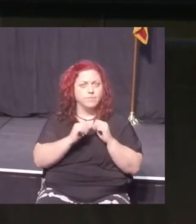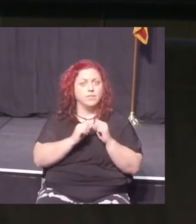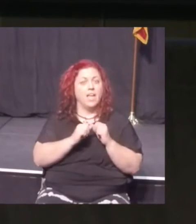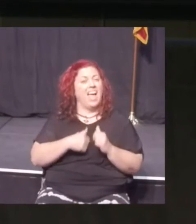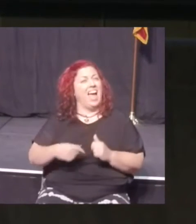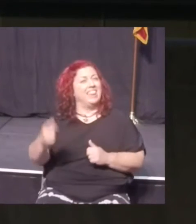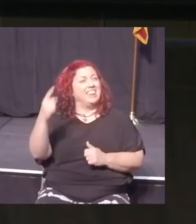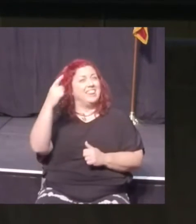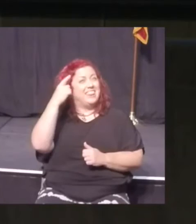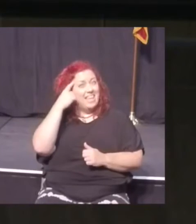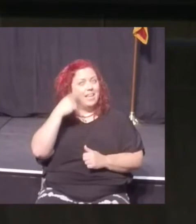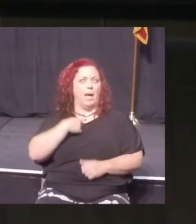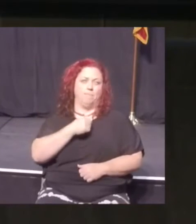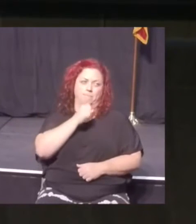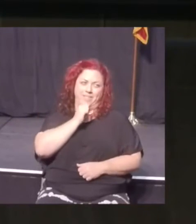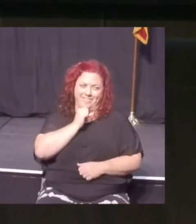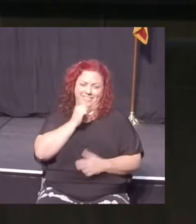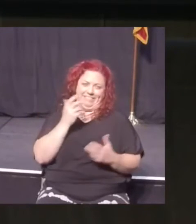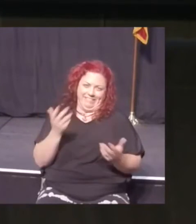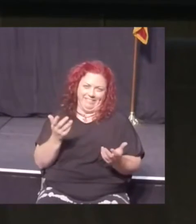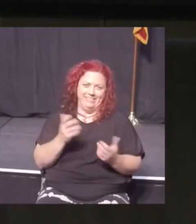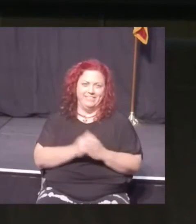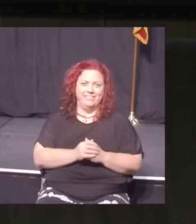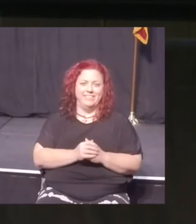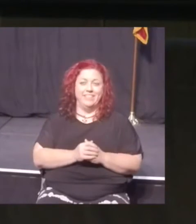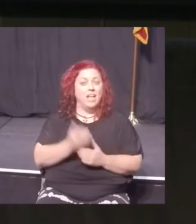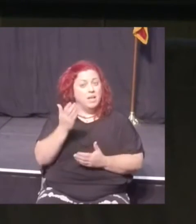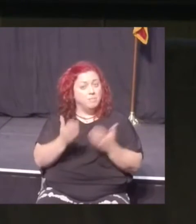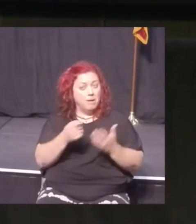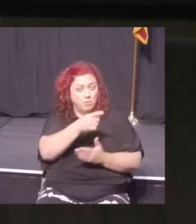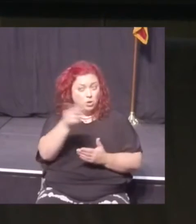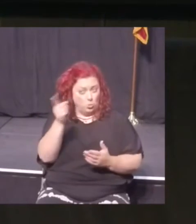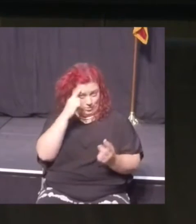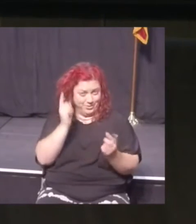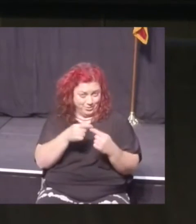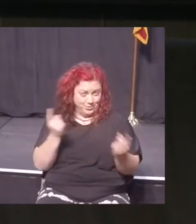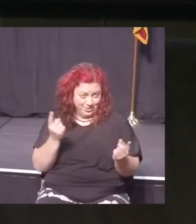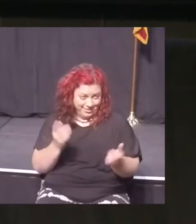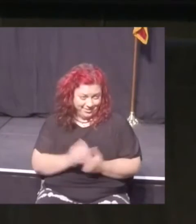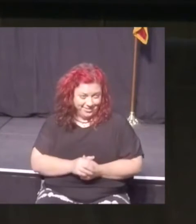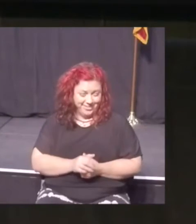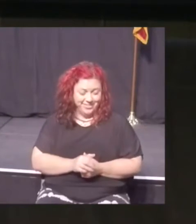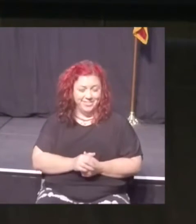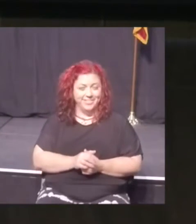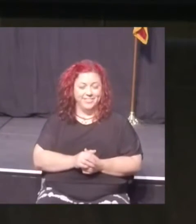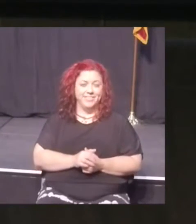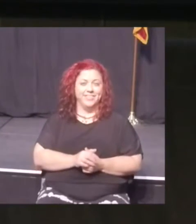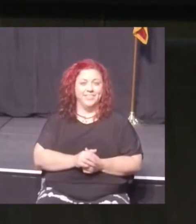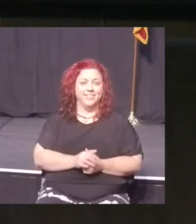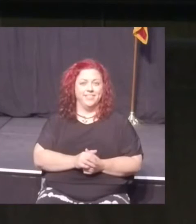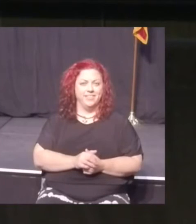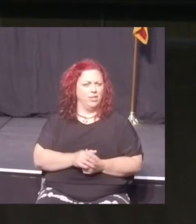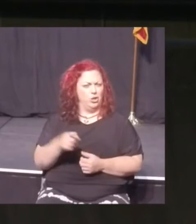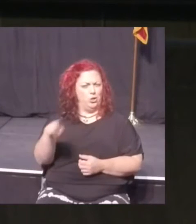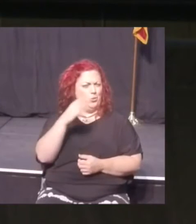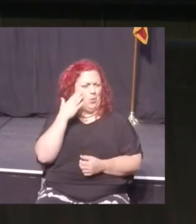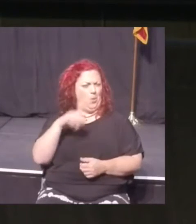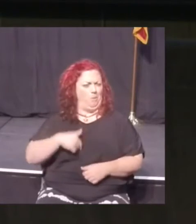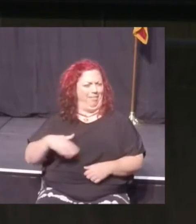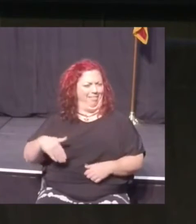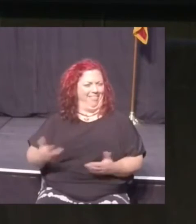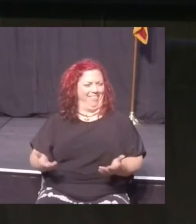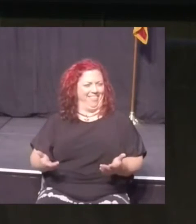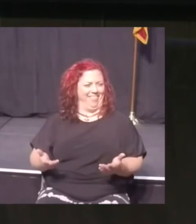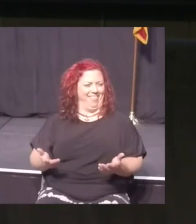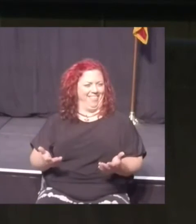I think I'm patient. Perhaps you'll disagree. You don't know me well enough